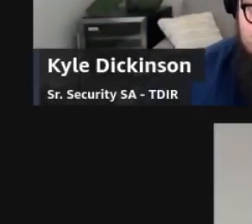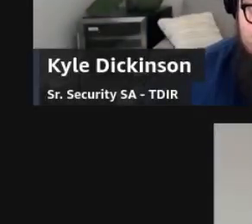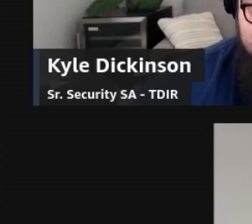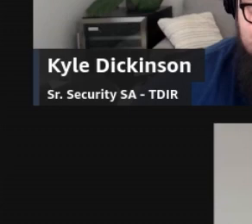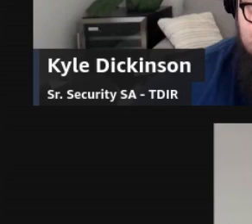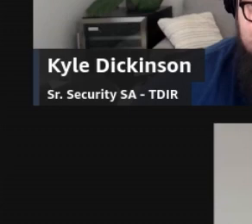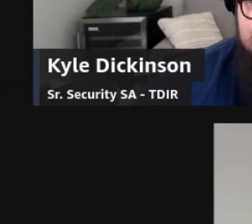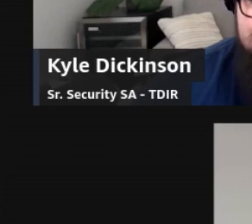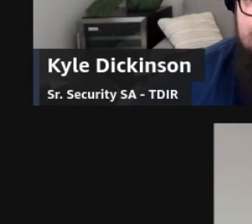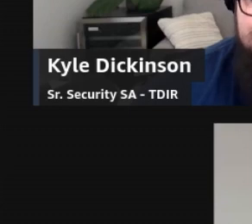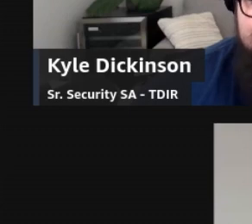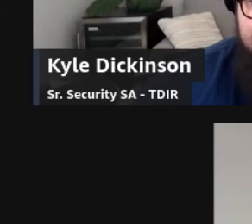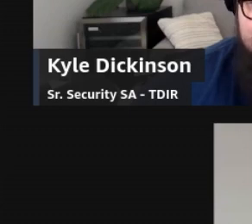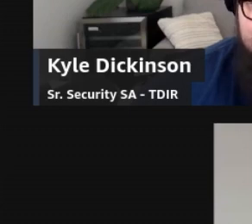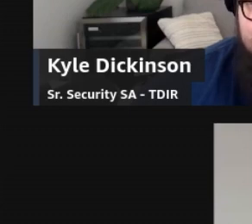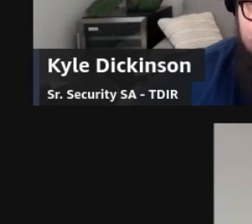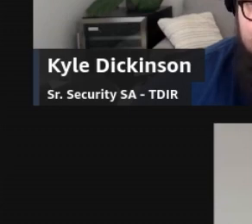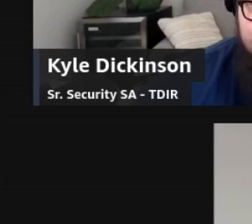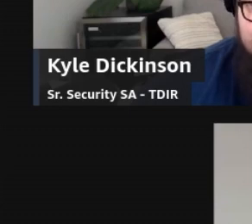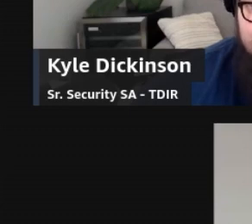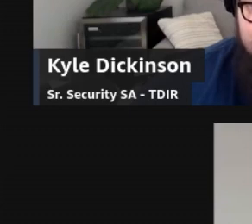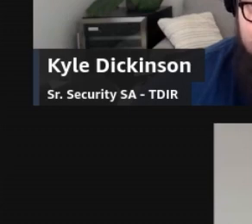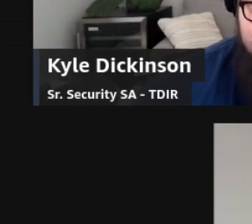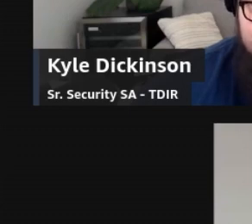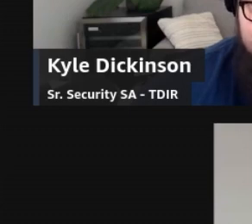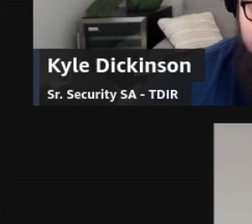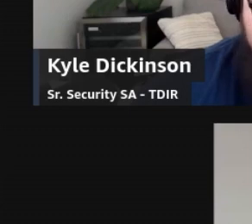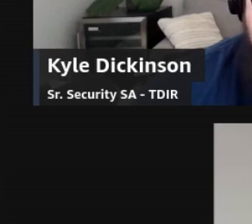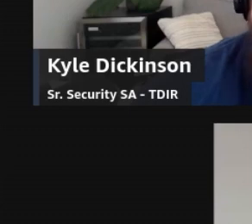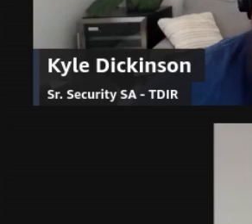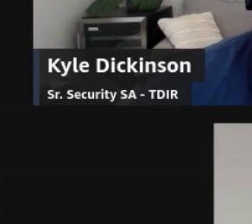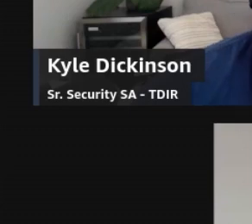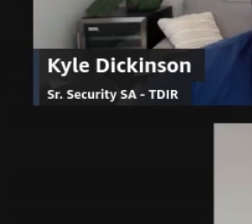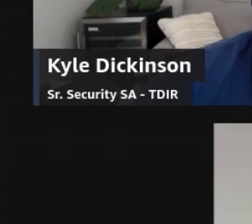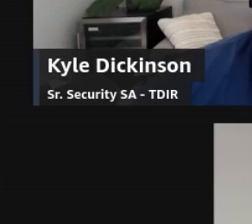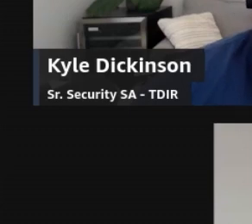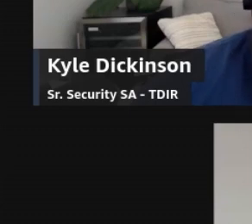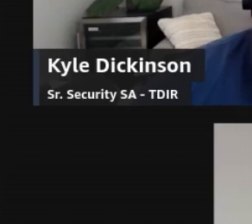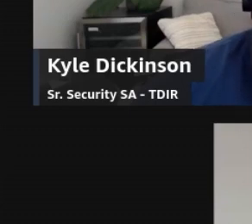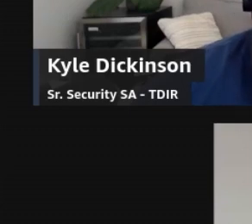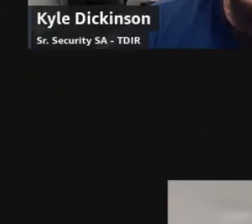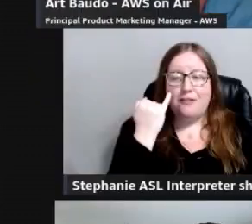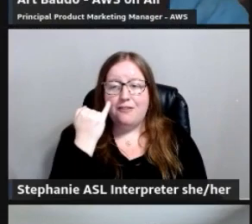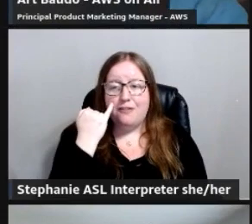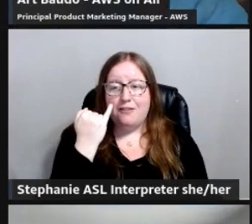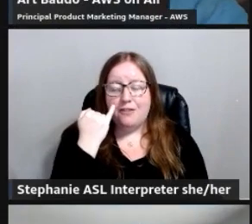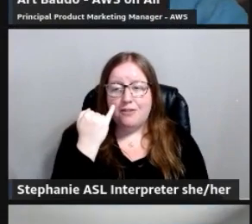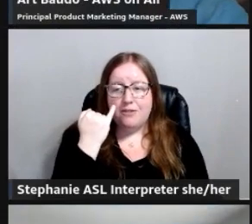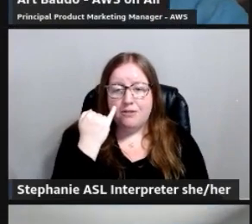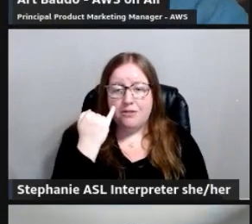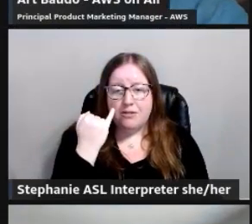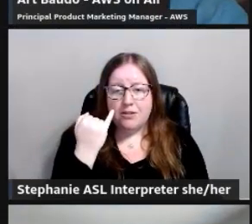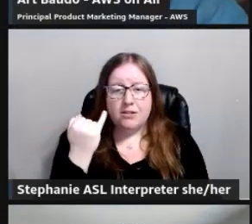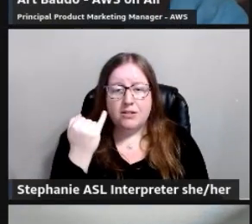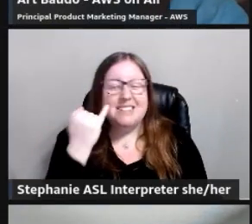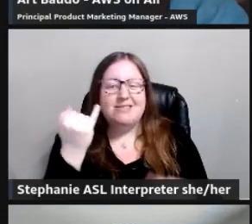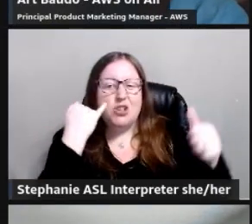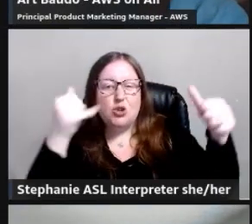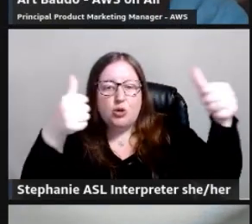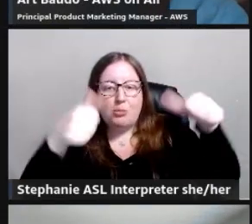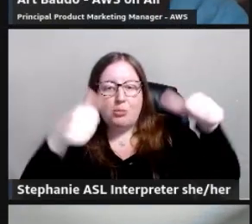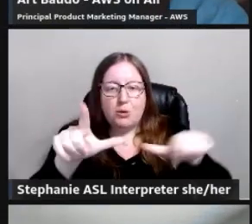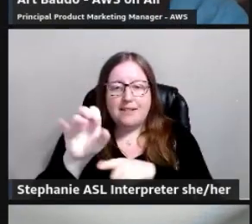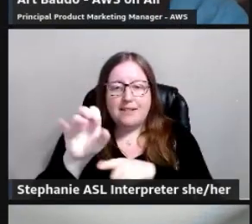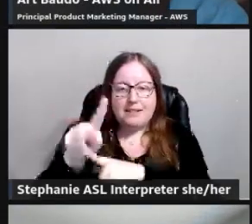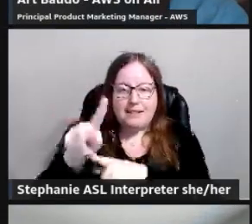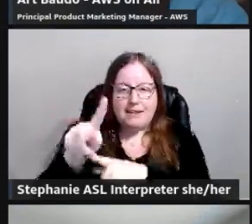on the solution side of things. So if you look on another link, and we'll post all these links on